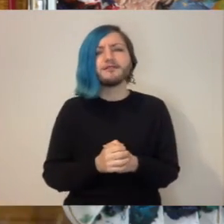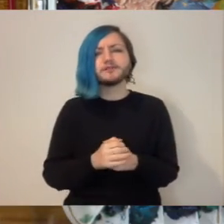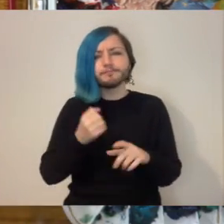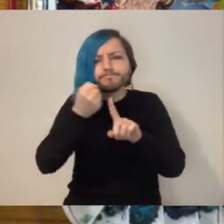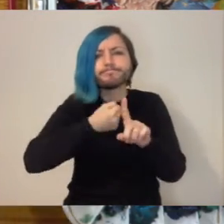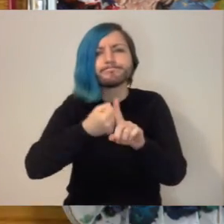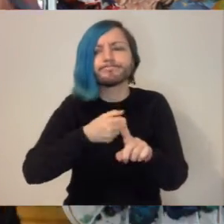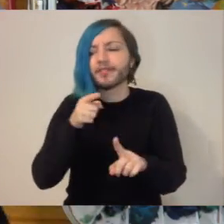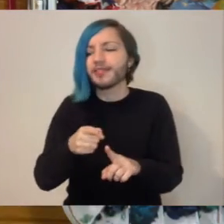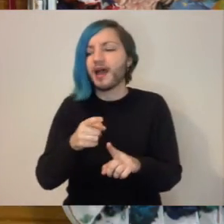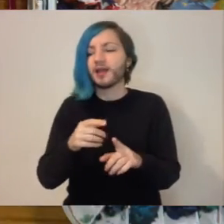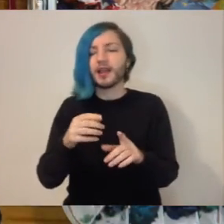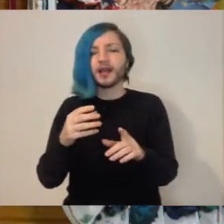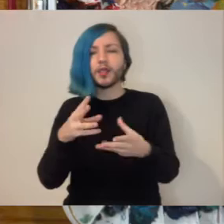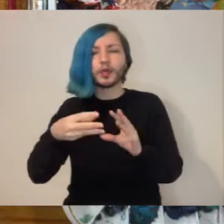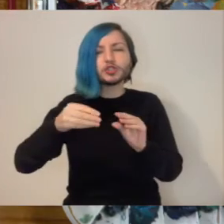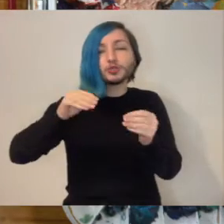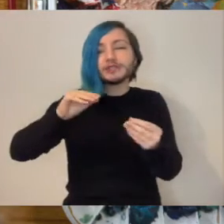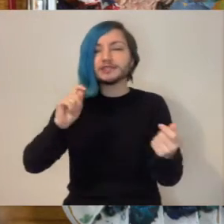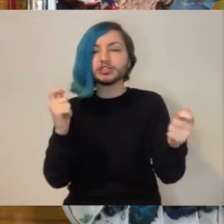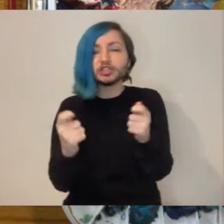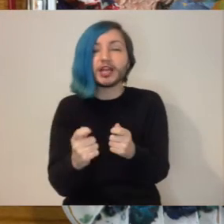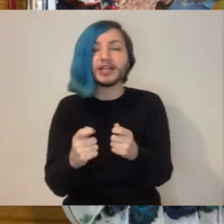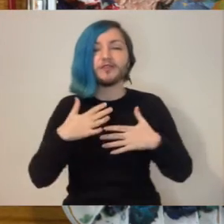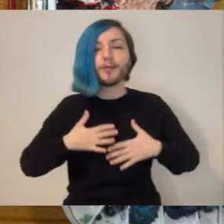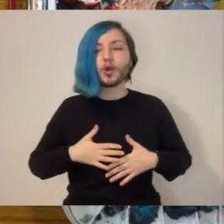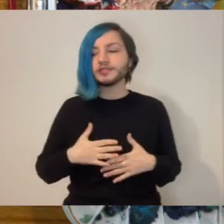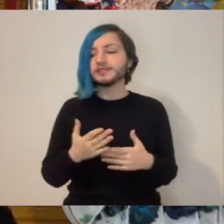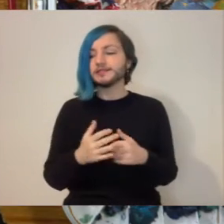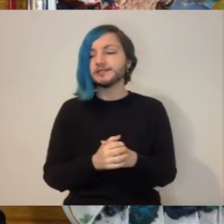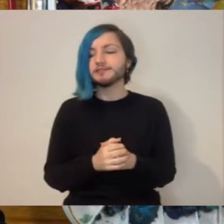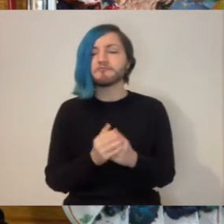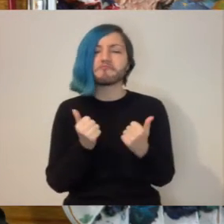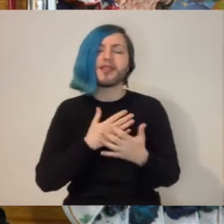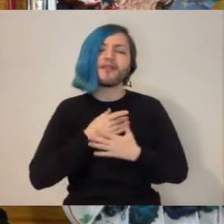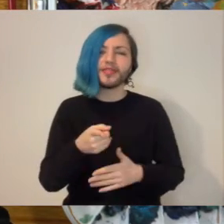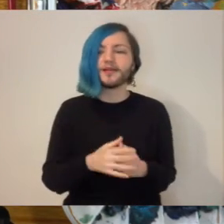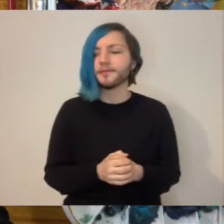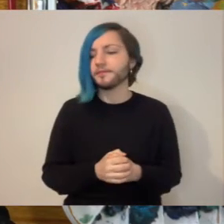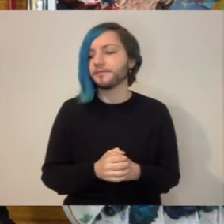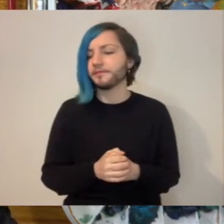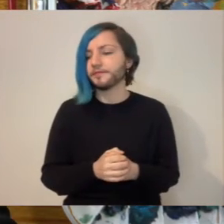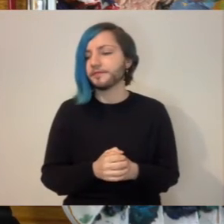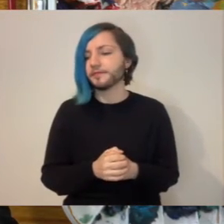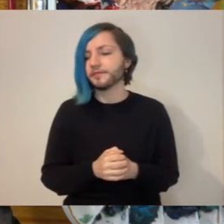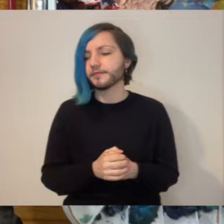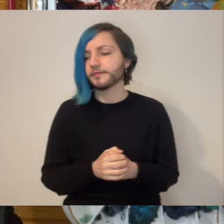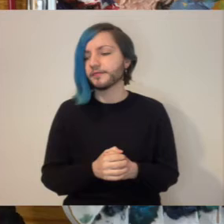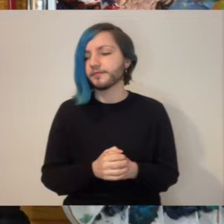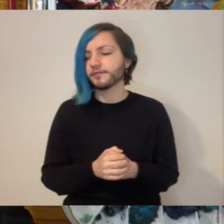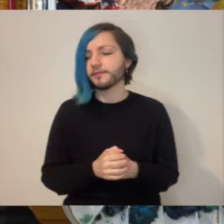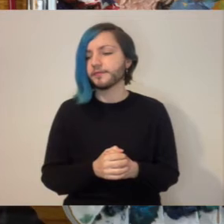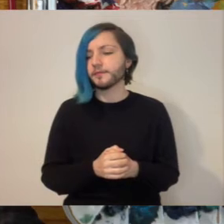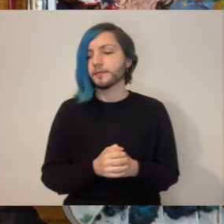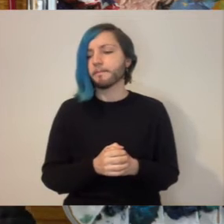love kind of like just emphasizing the twist and the change of the body that the body's making, okay? And it's got this little kind